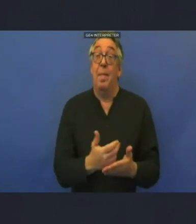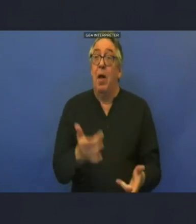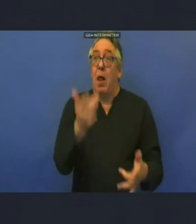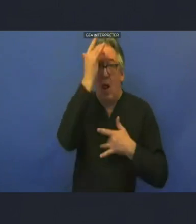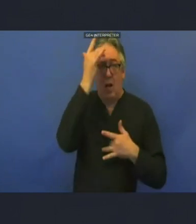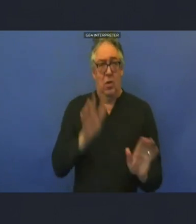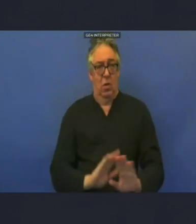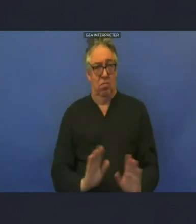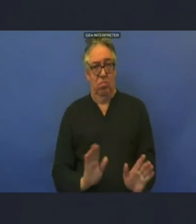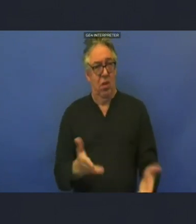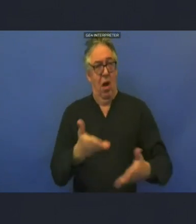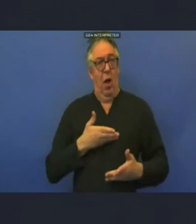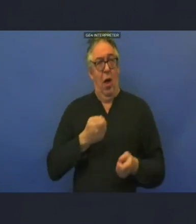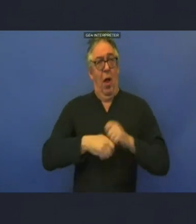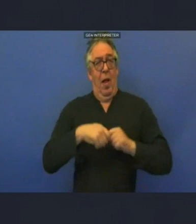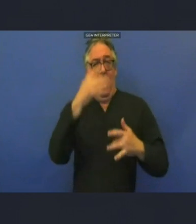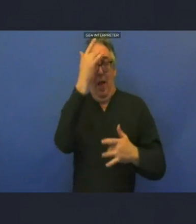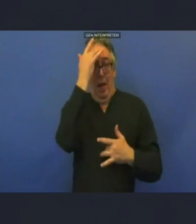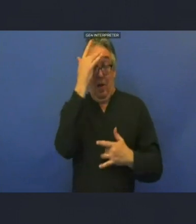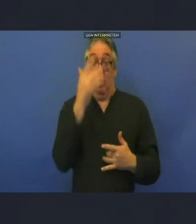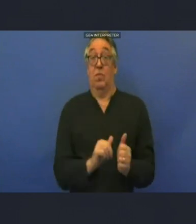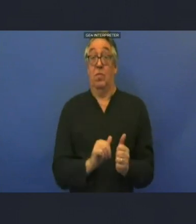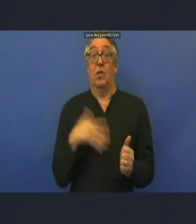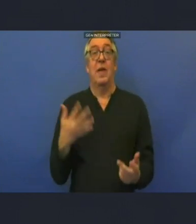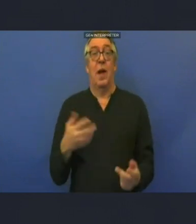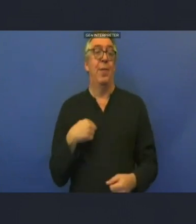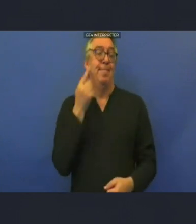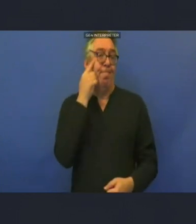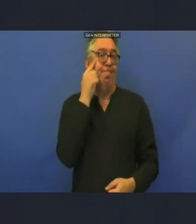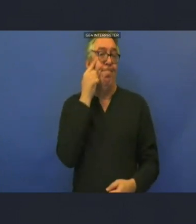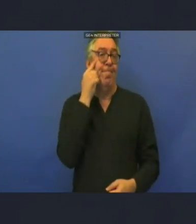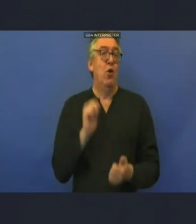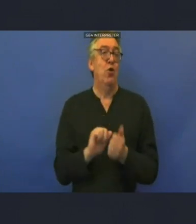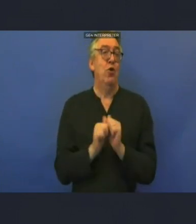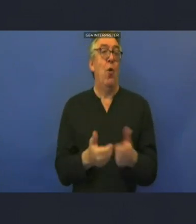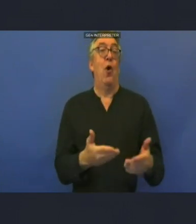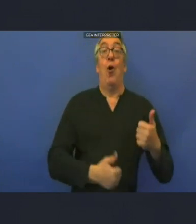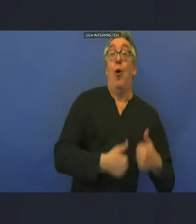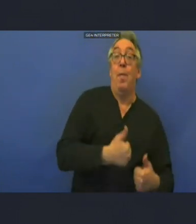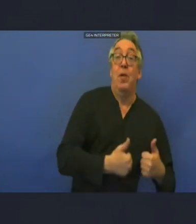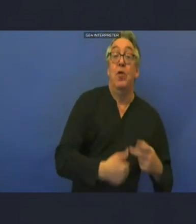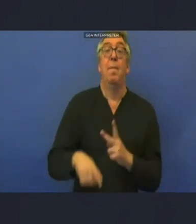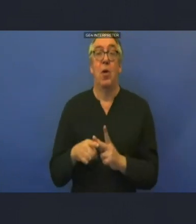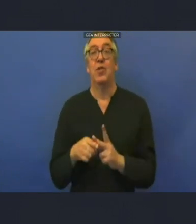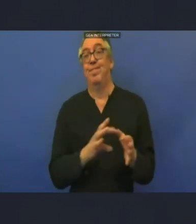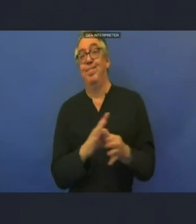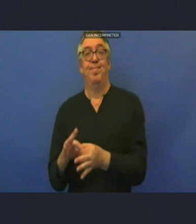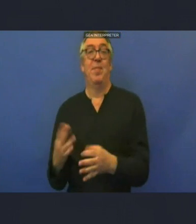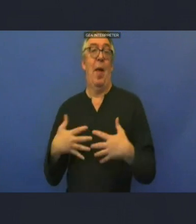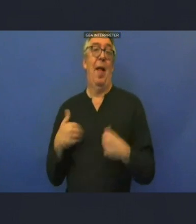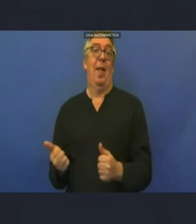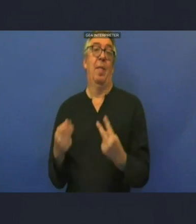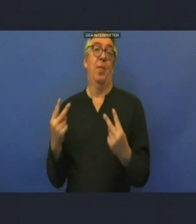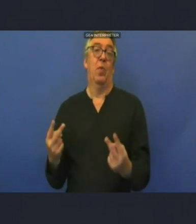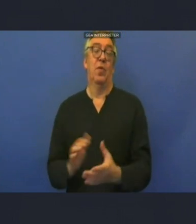So we realize that. But between realizing that at European Athletics headquarters